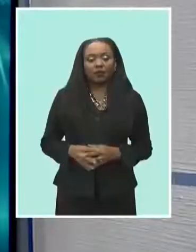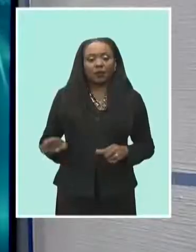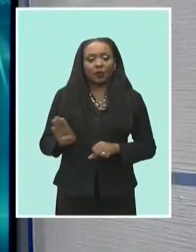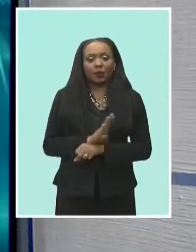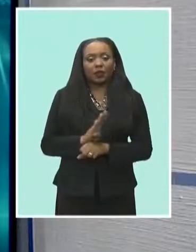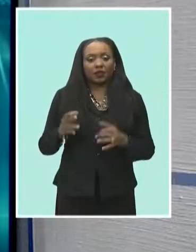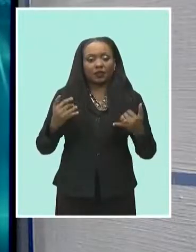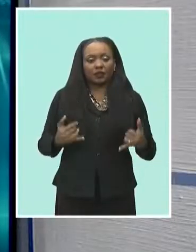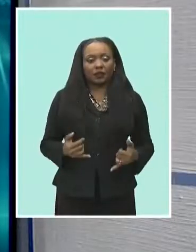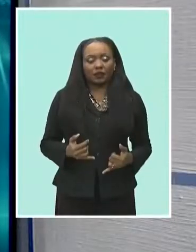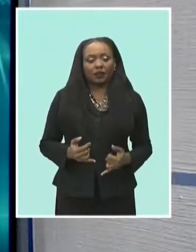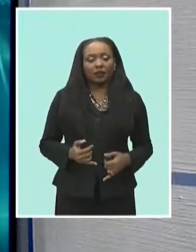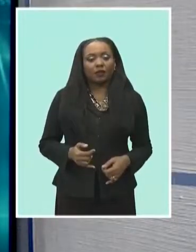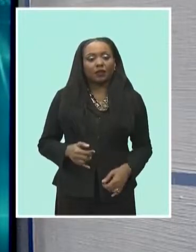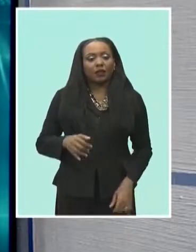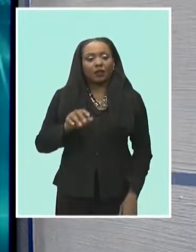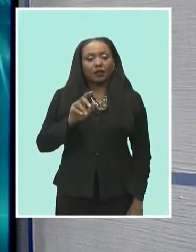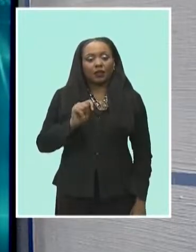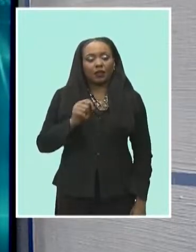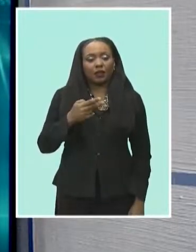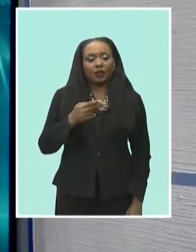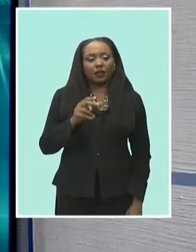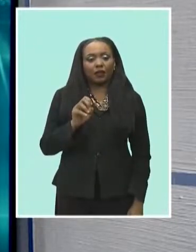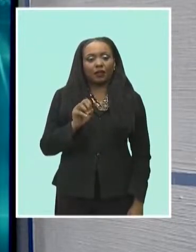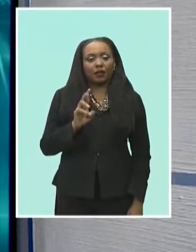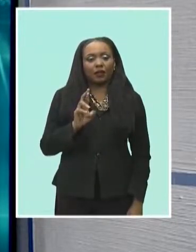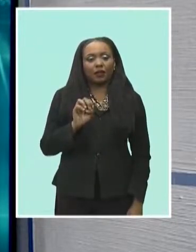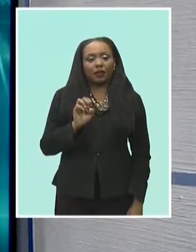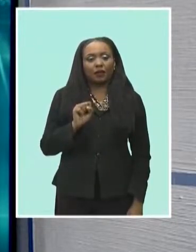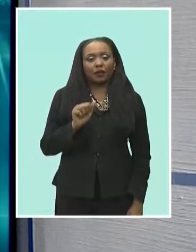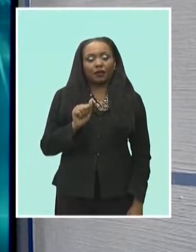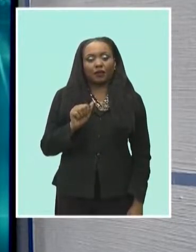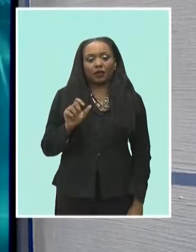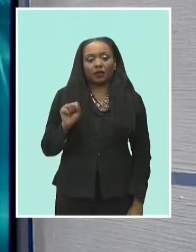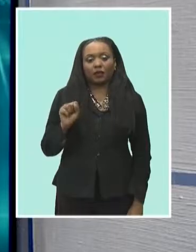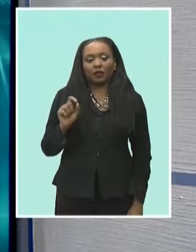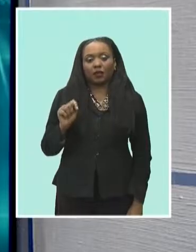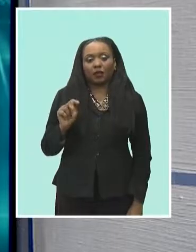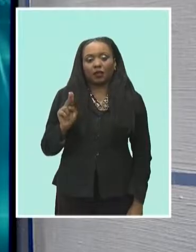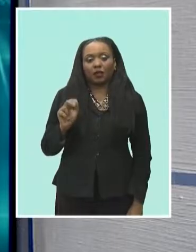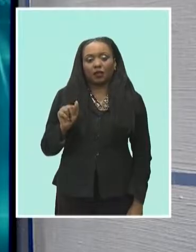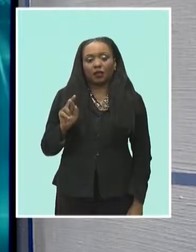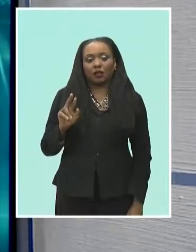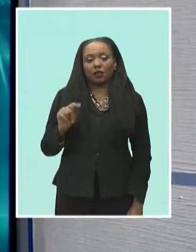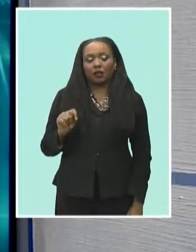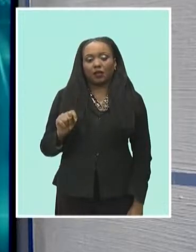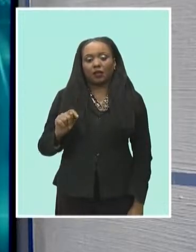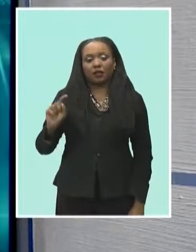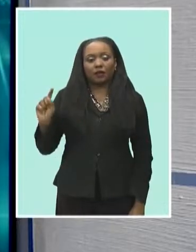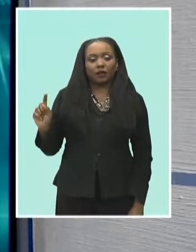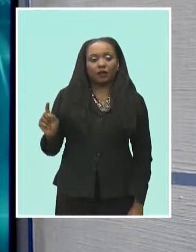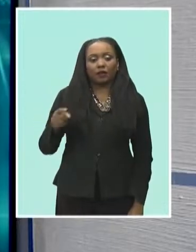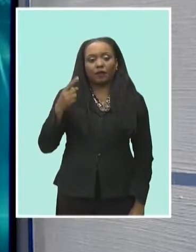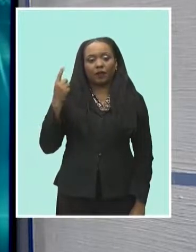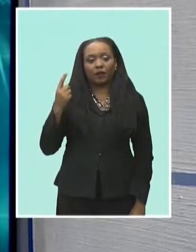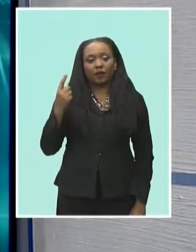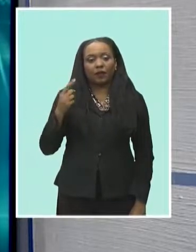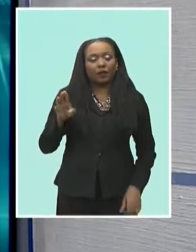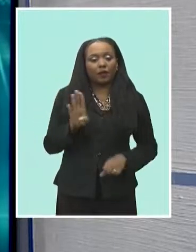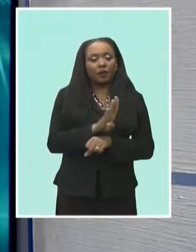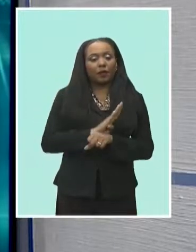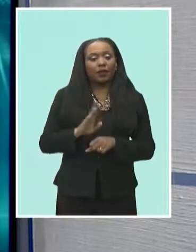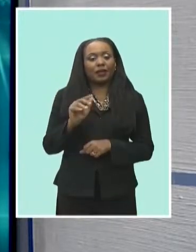Business tonight. Teresa Stewart is the Barbados Association of Office Professionals' first ever Barbados